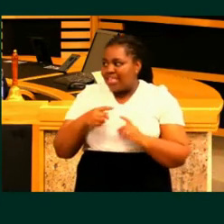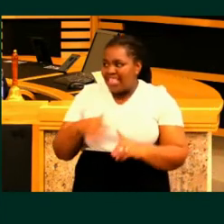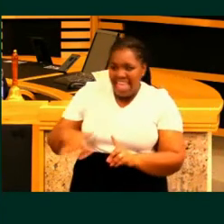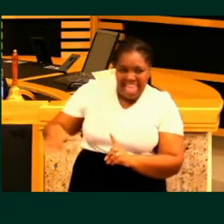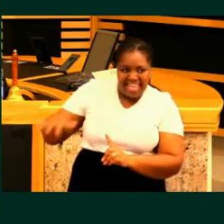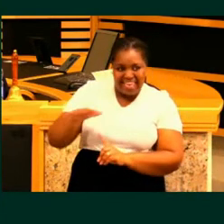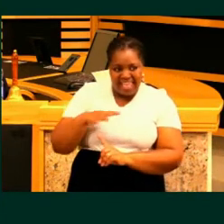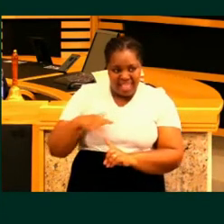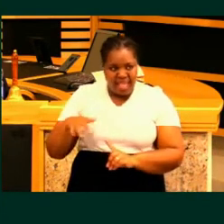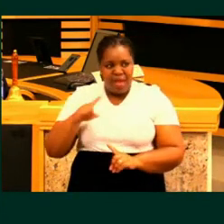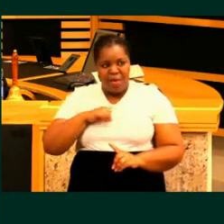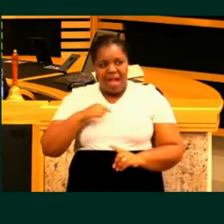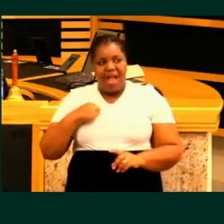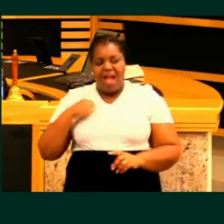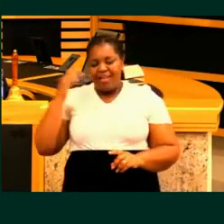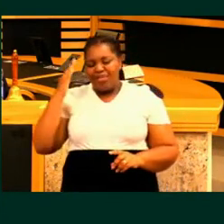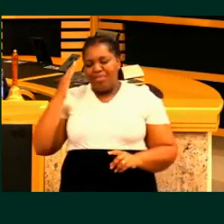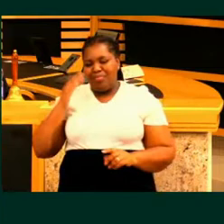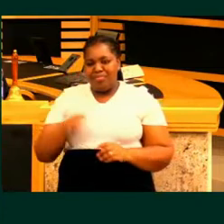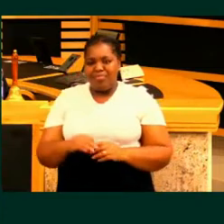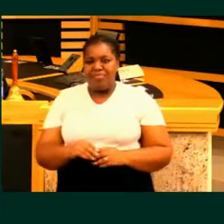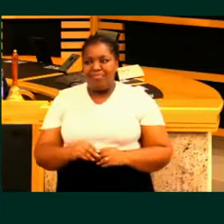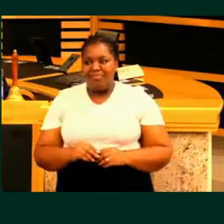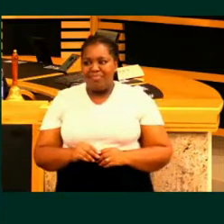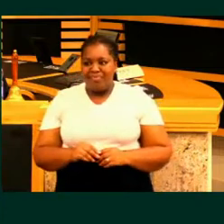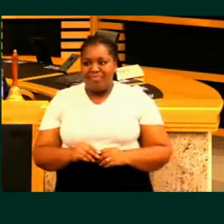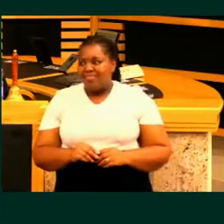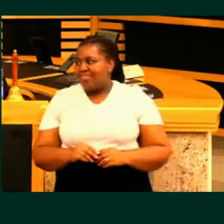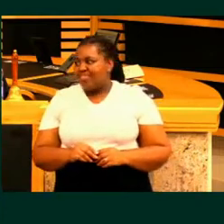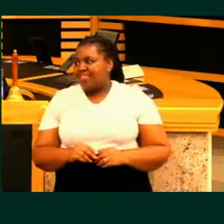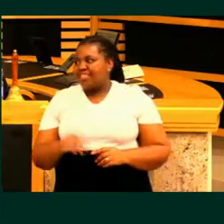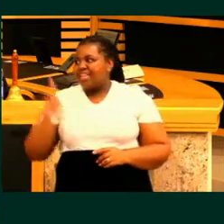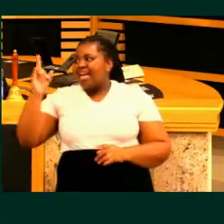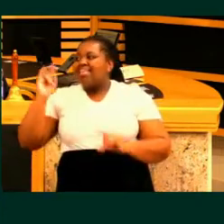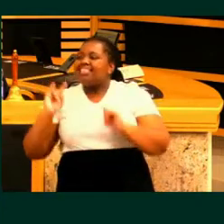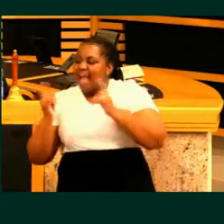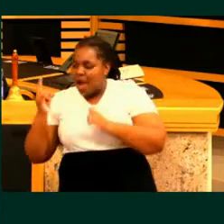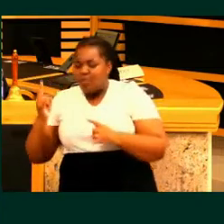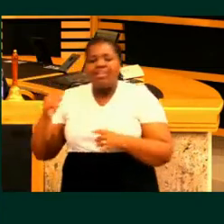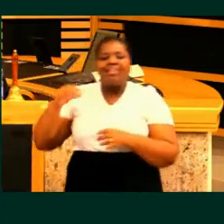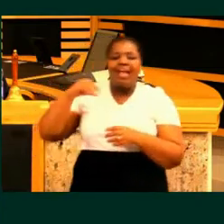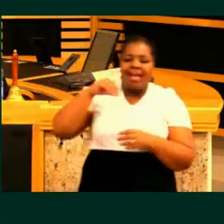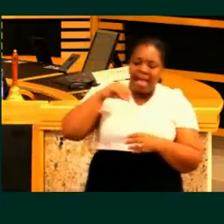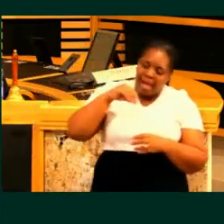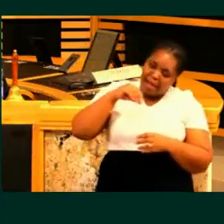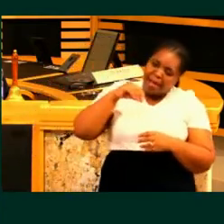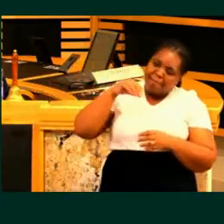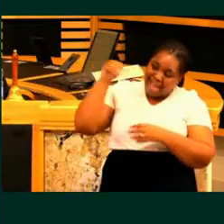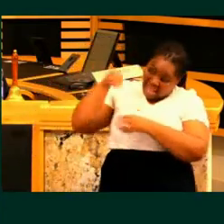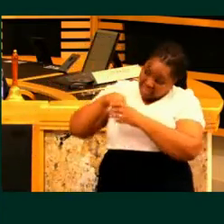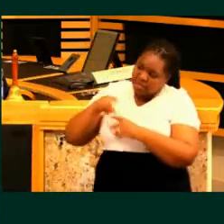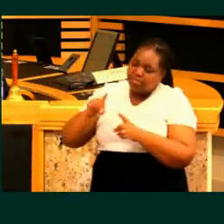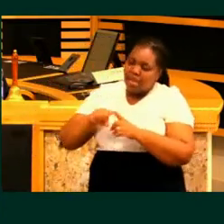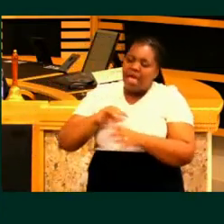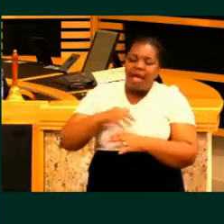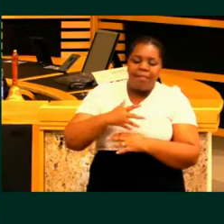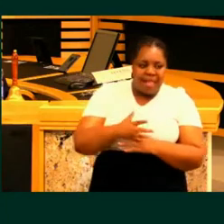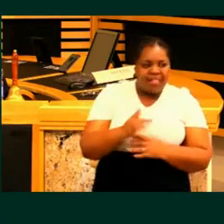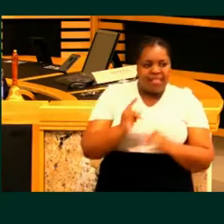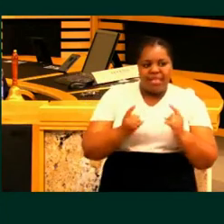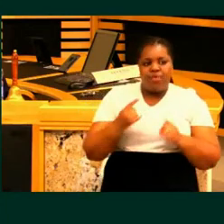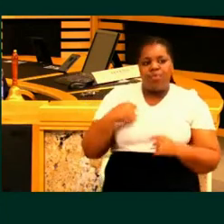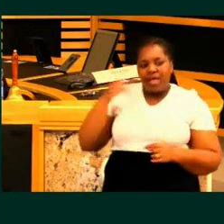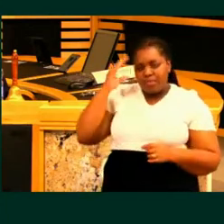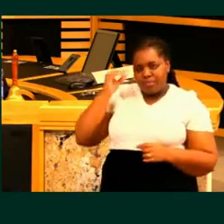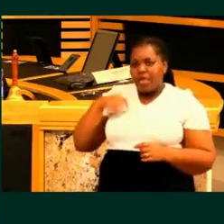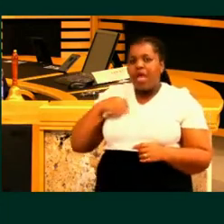as I know it in town and outside Town that's what we experiencing and